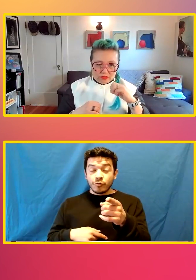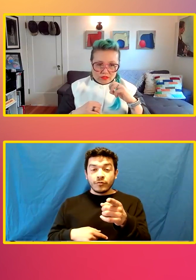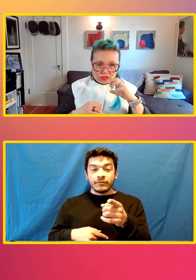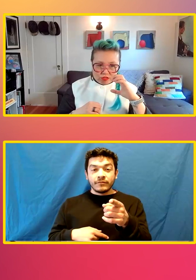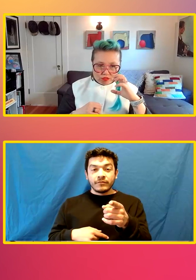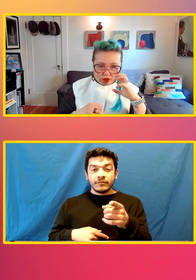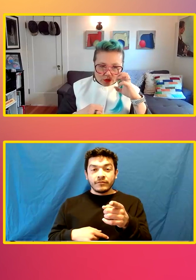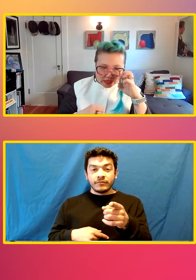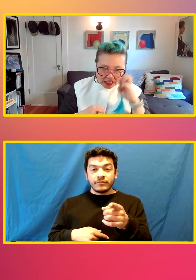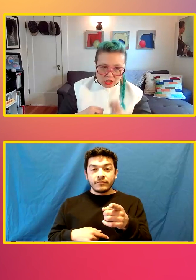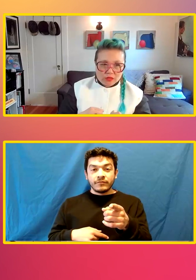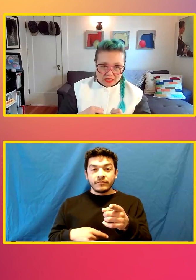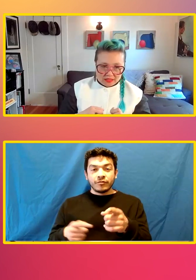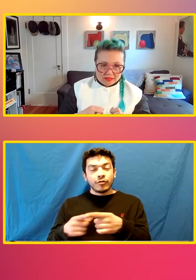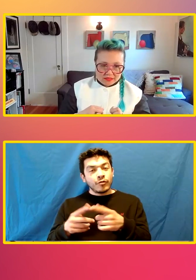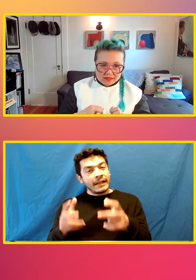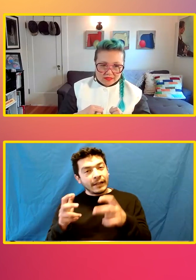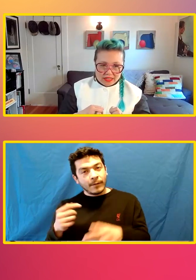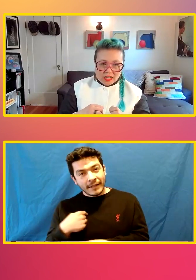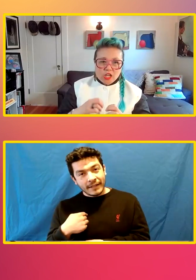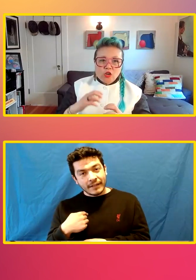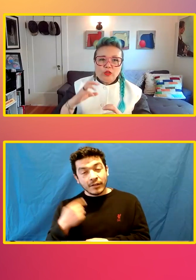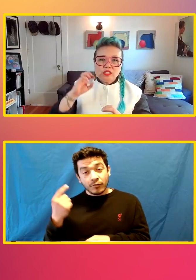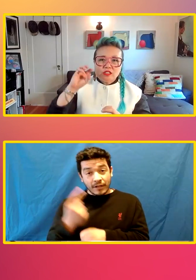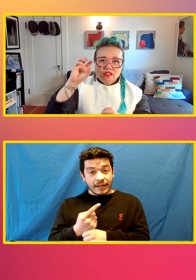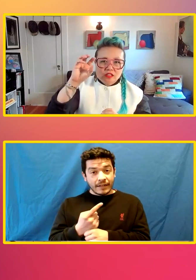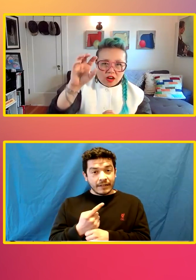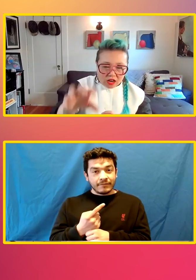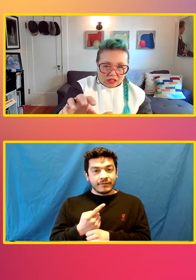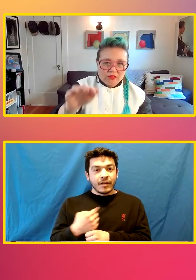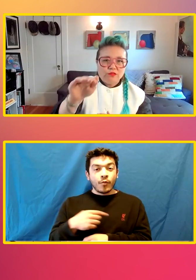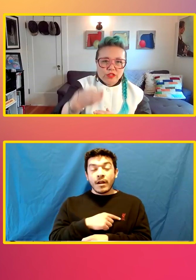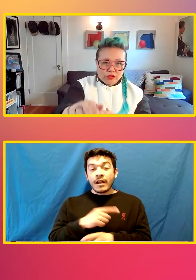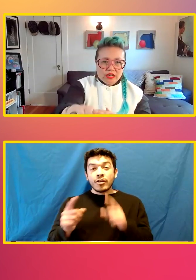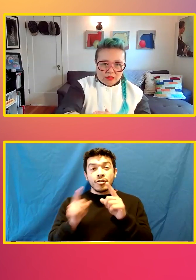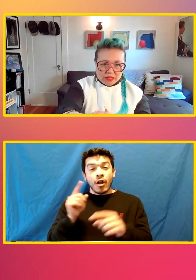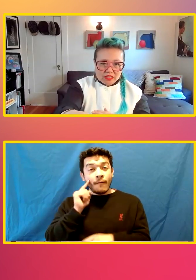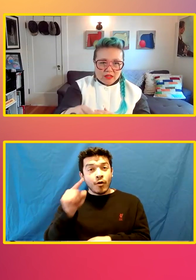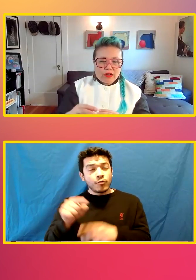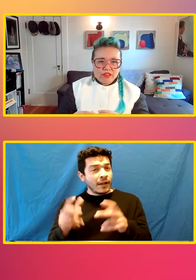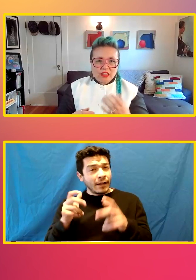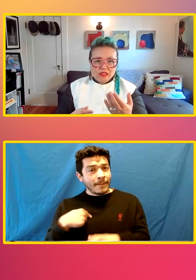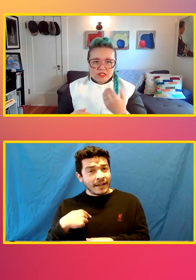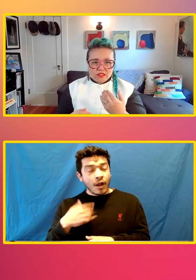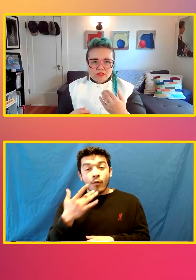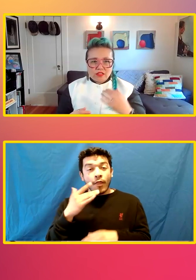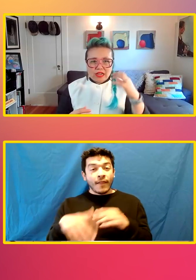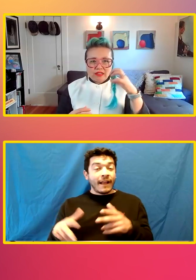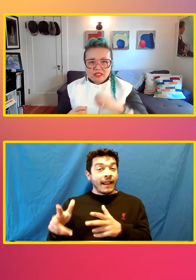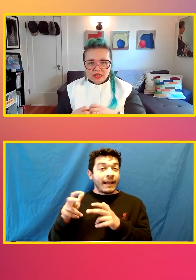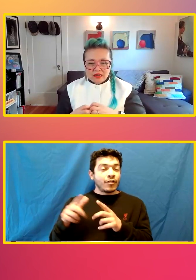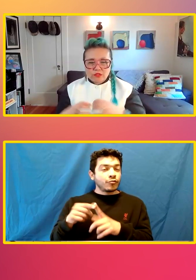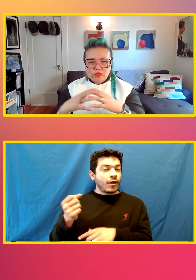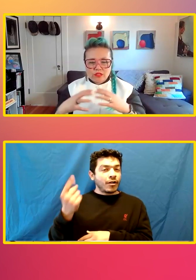to hear me, right? We talk for you to hear me rather than listen